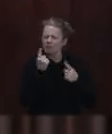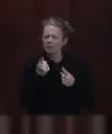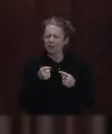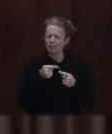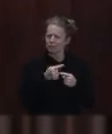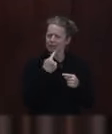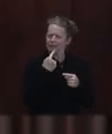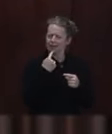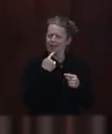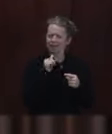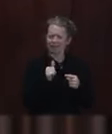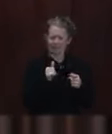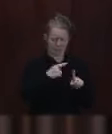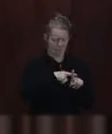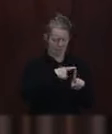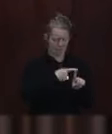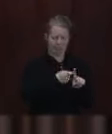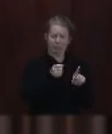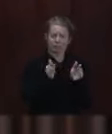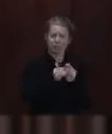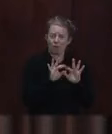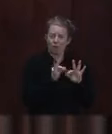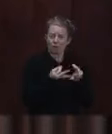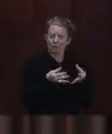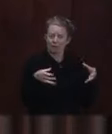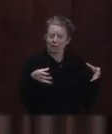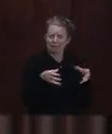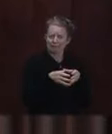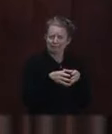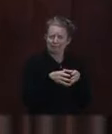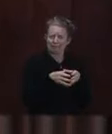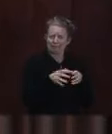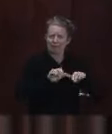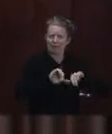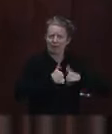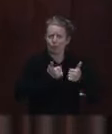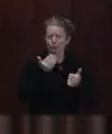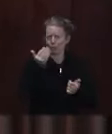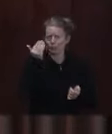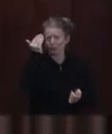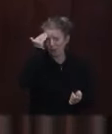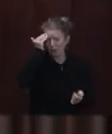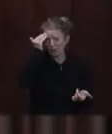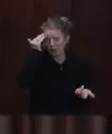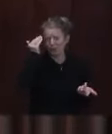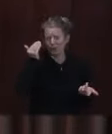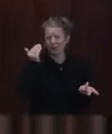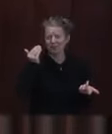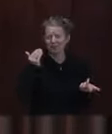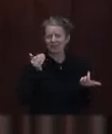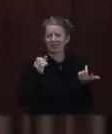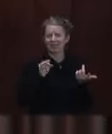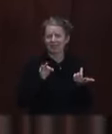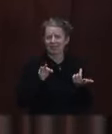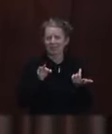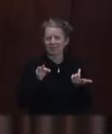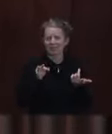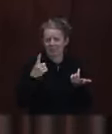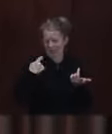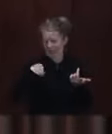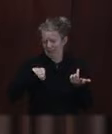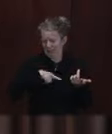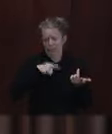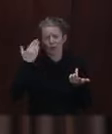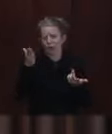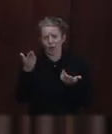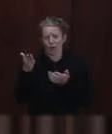family gatherings, I mean, how do you know that? I mean, if you don't know what percentage came from people eating